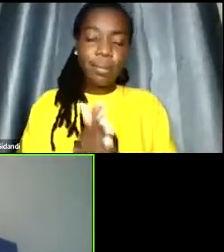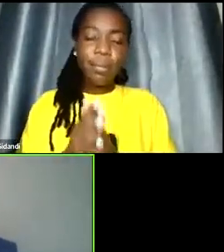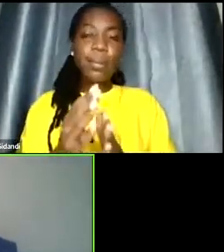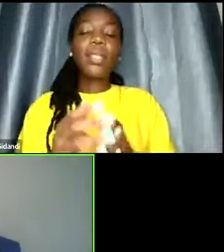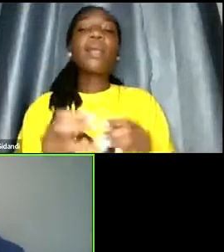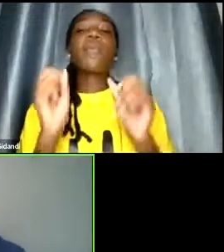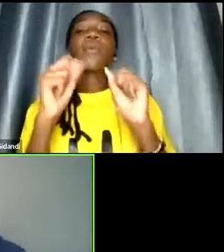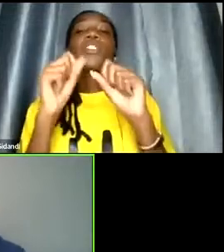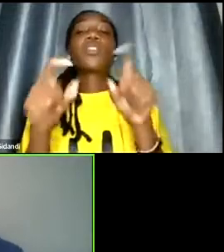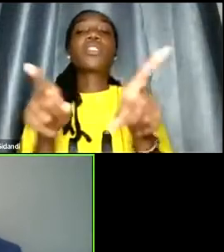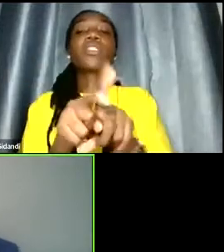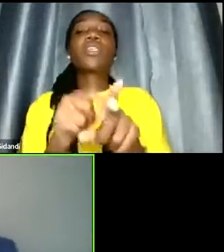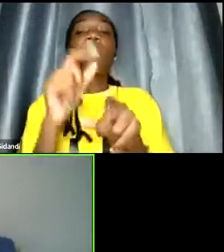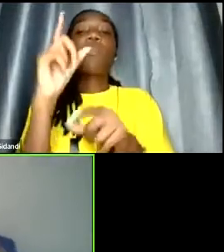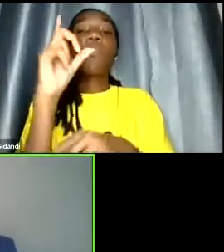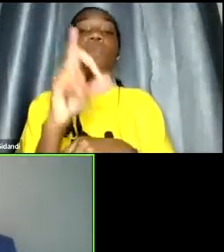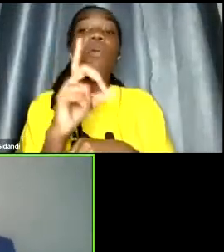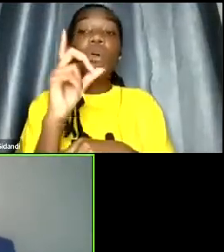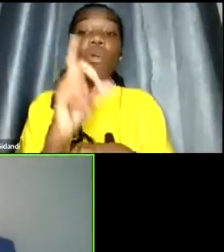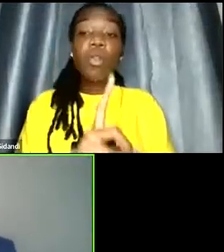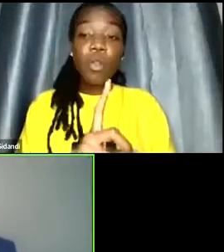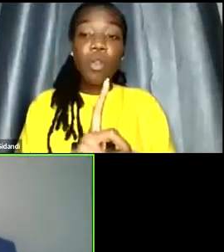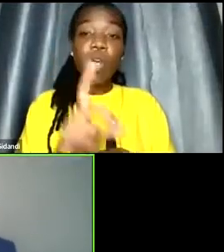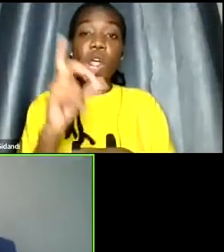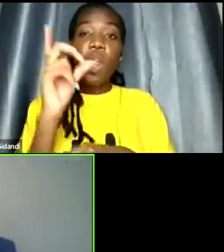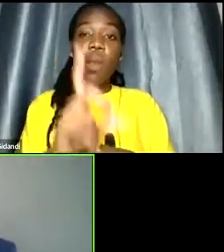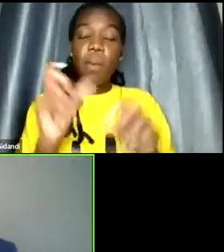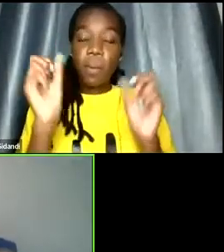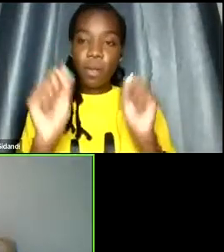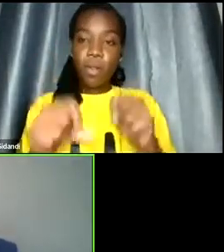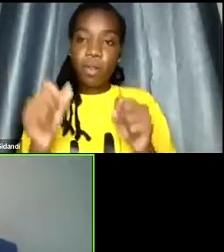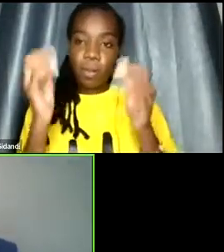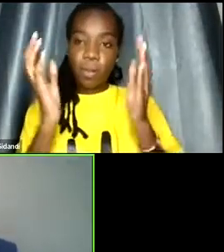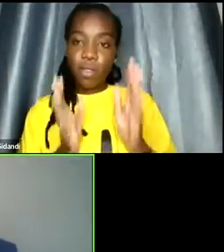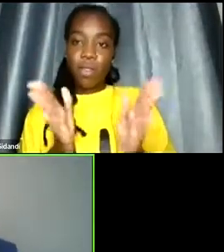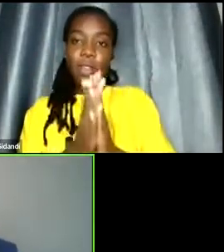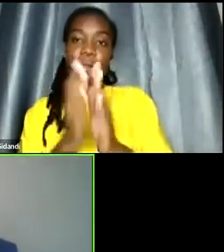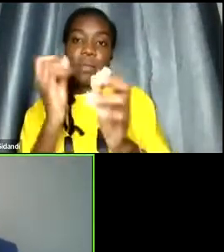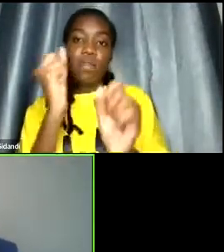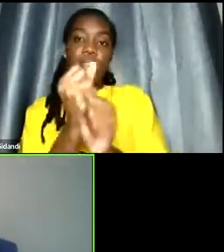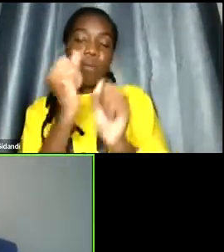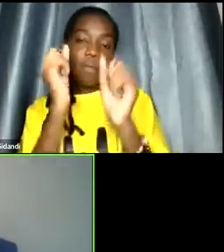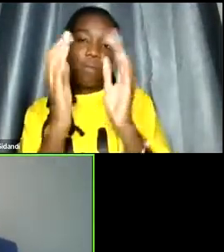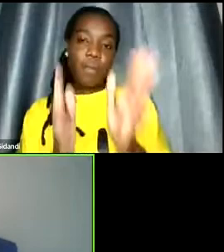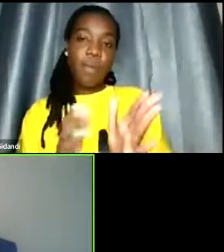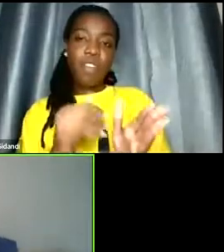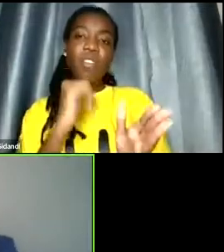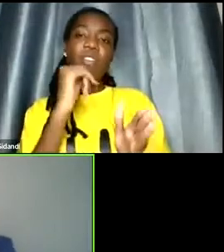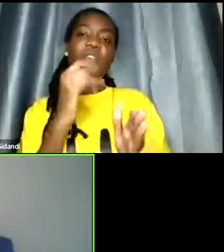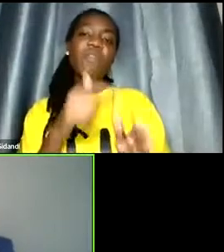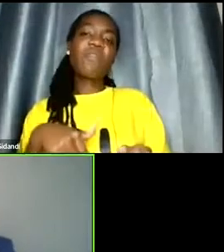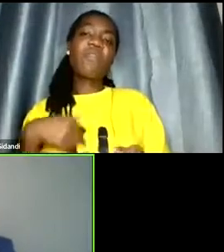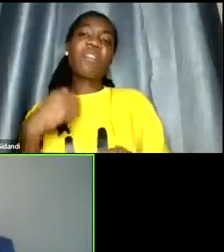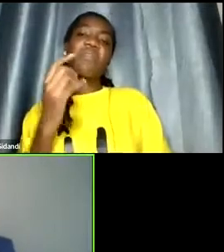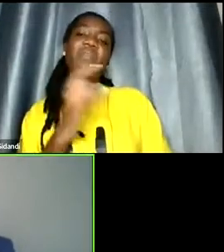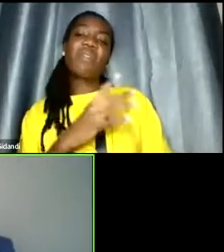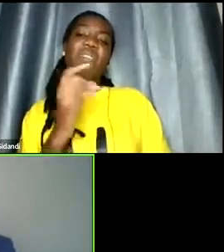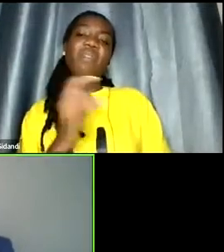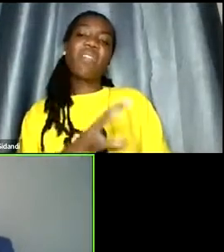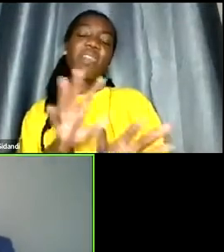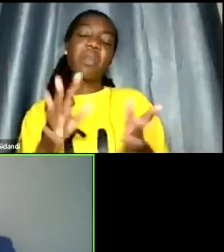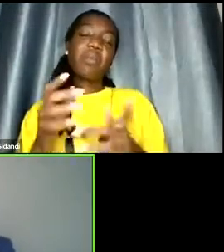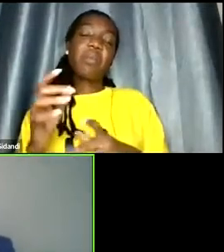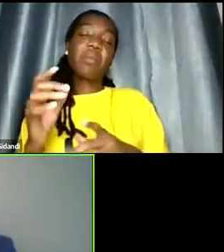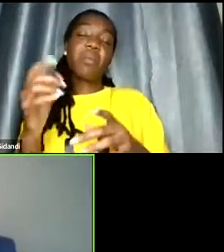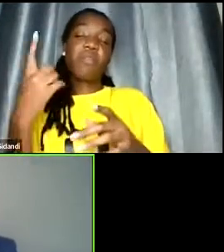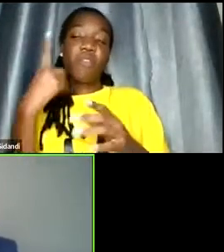very low. They're a low potential person and a low performer. Don't feel afraid or scared to release them and wish them